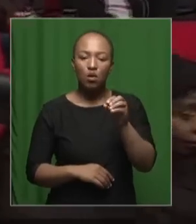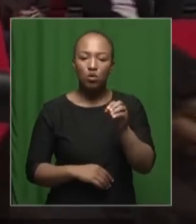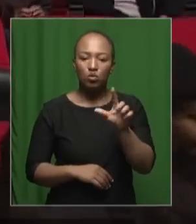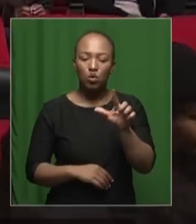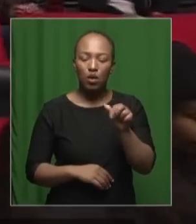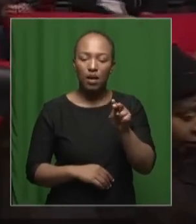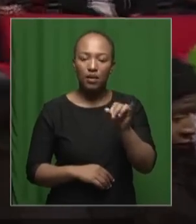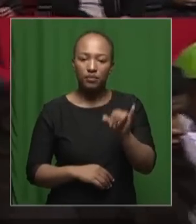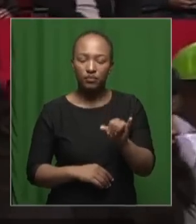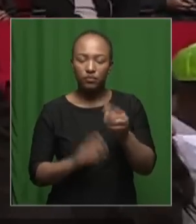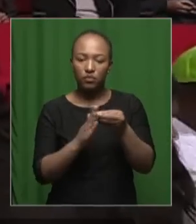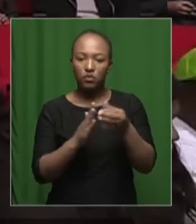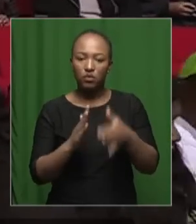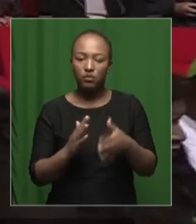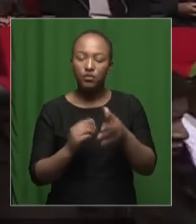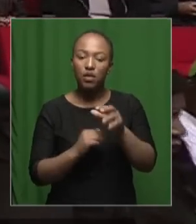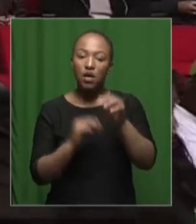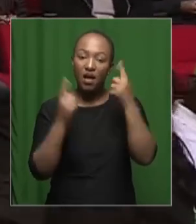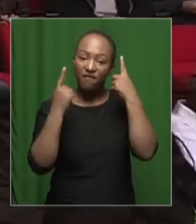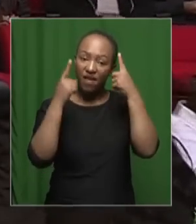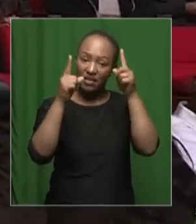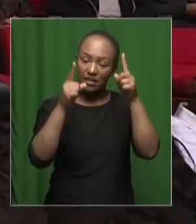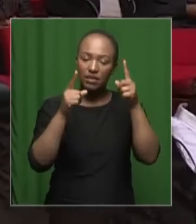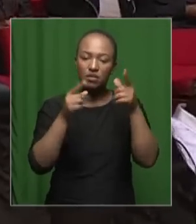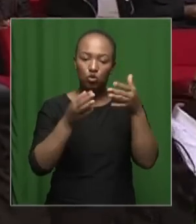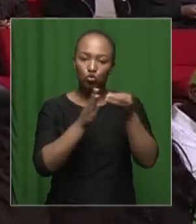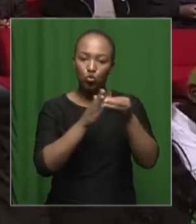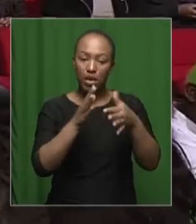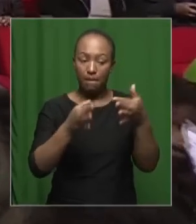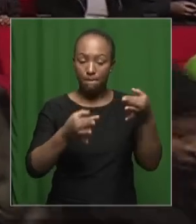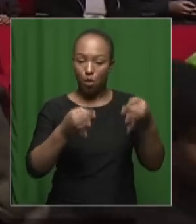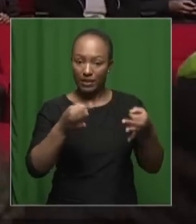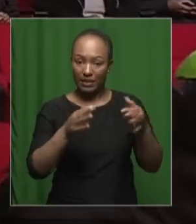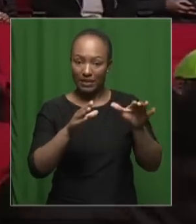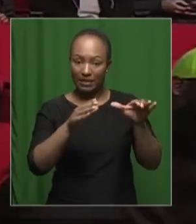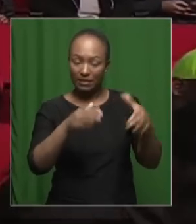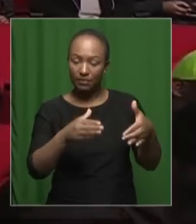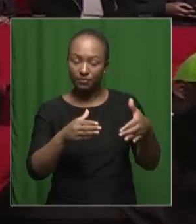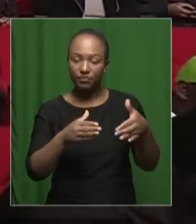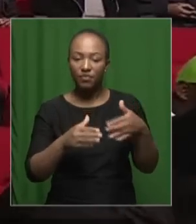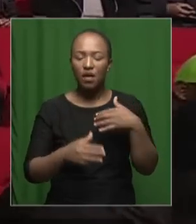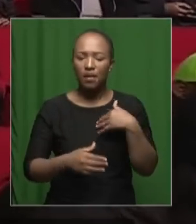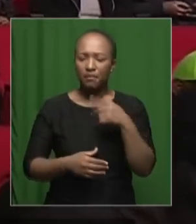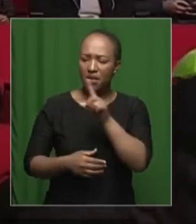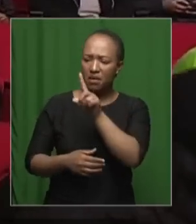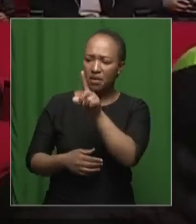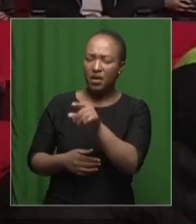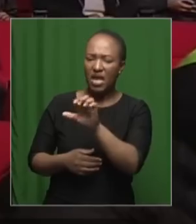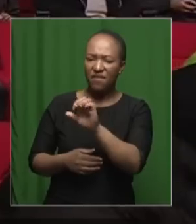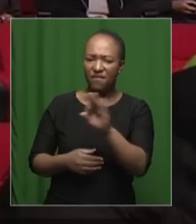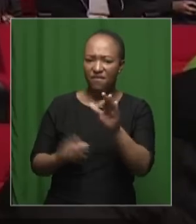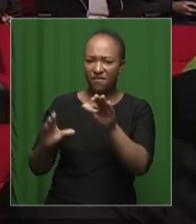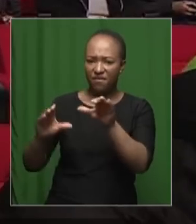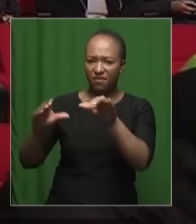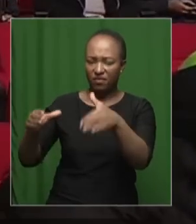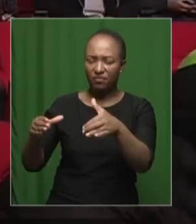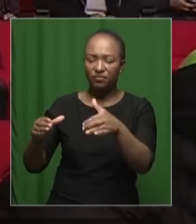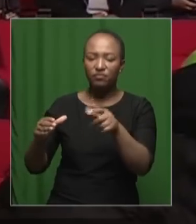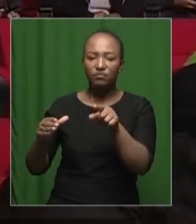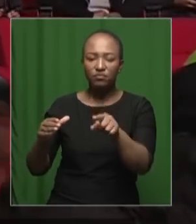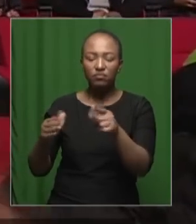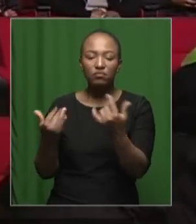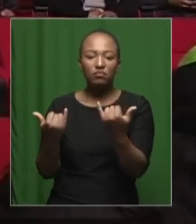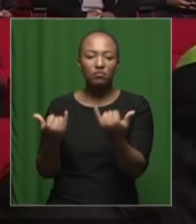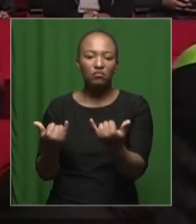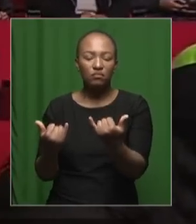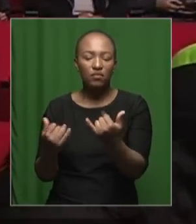of politics at the Wits. So my question is for the EFF. I think they are failing us in addressing the practicality of